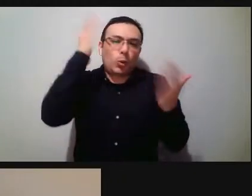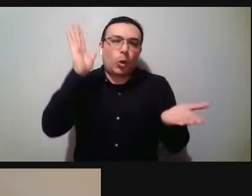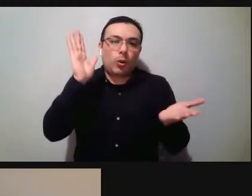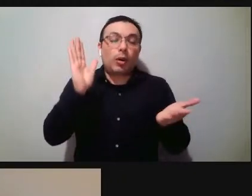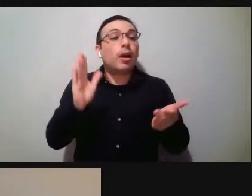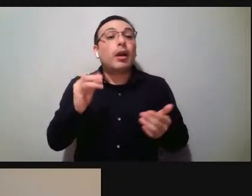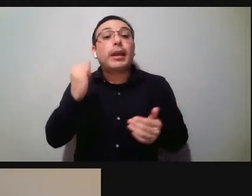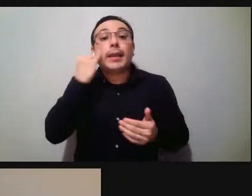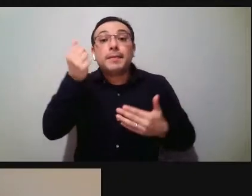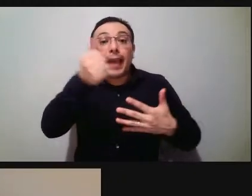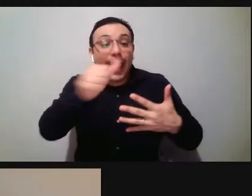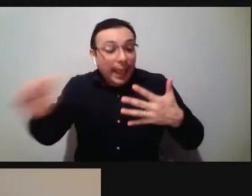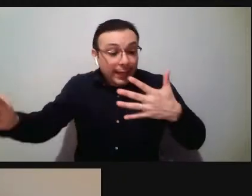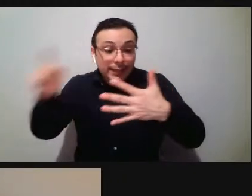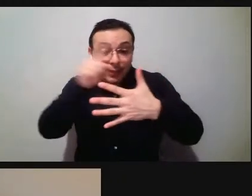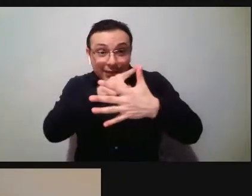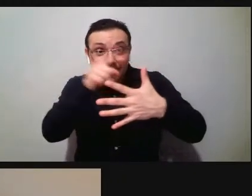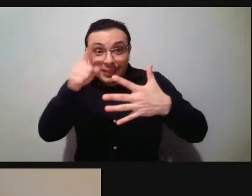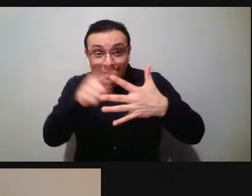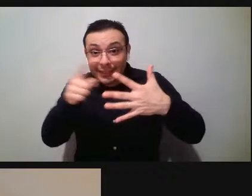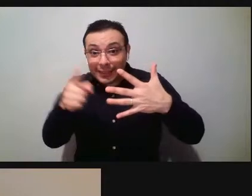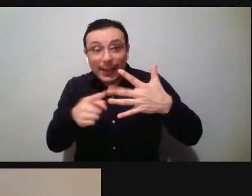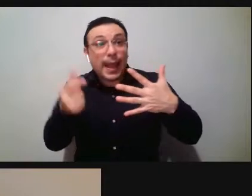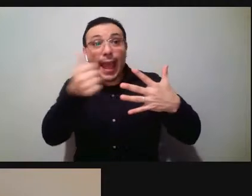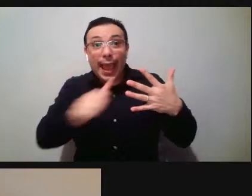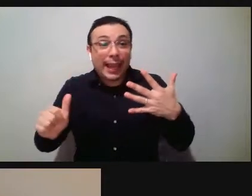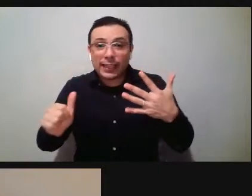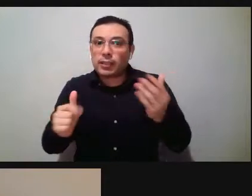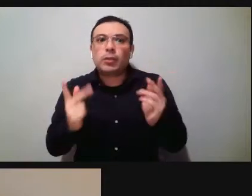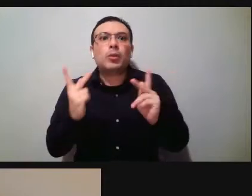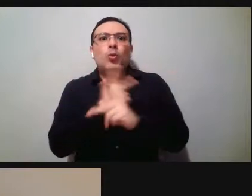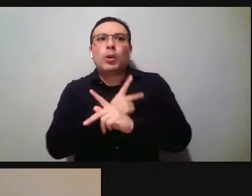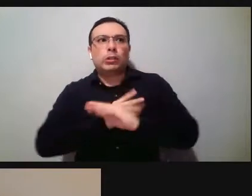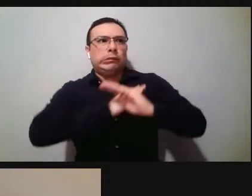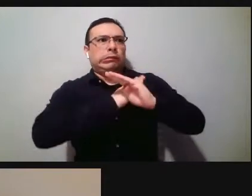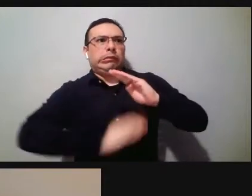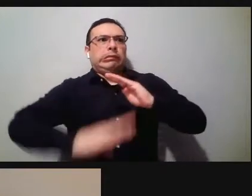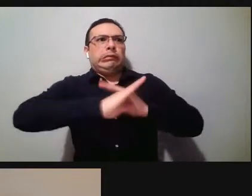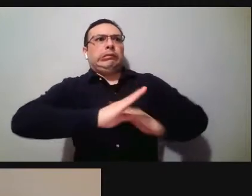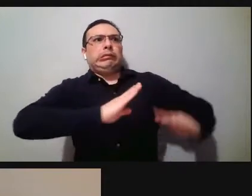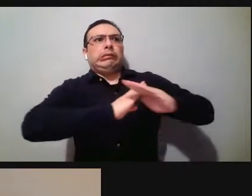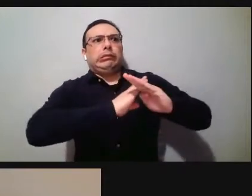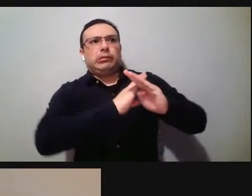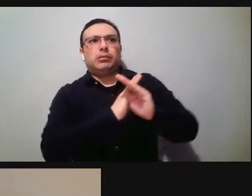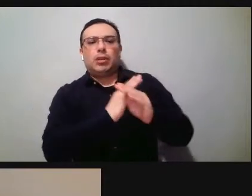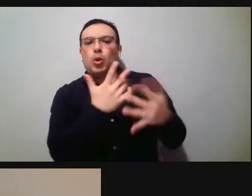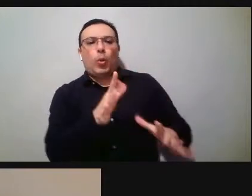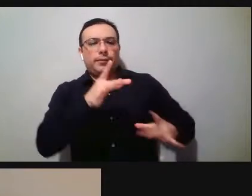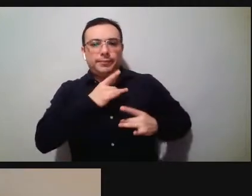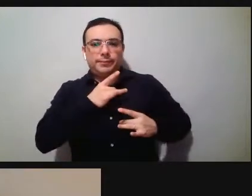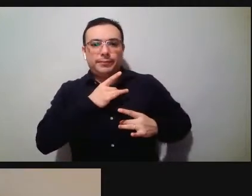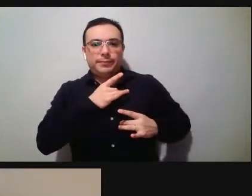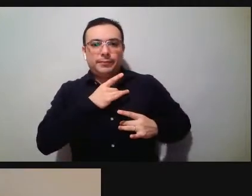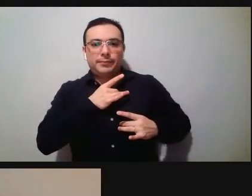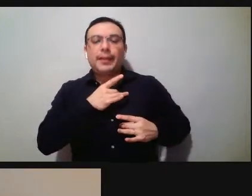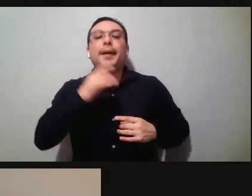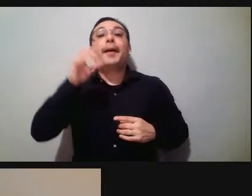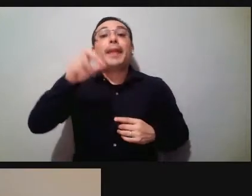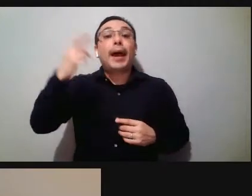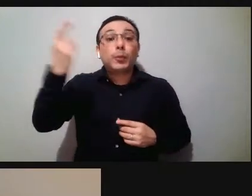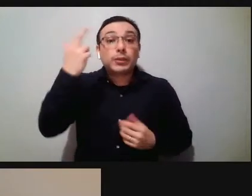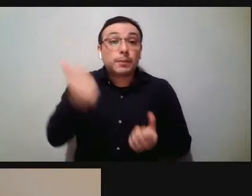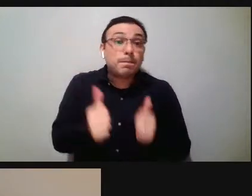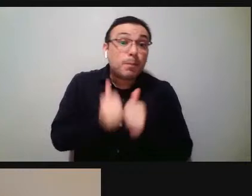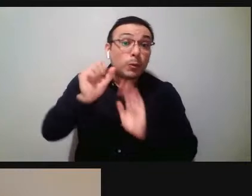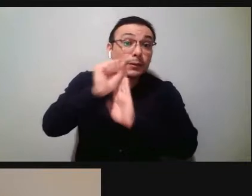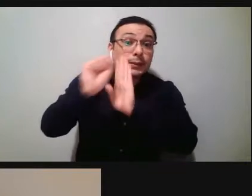should take extra precautions to prevent yourself from getting COVID-19. And also, those are the reasons that many of those groups have been prioritized in